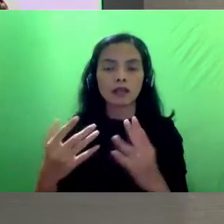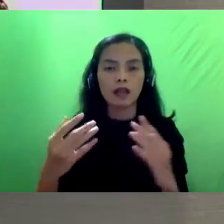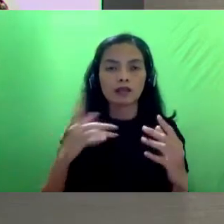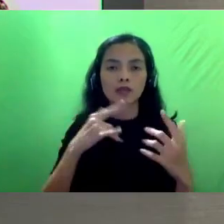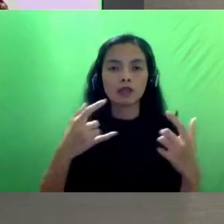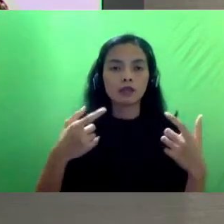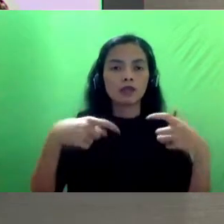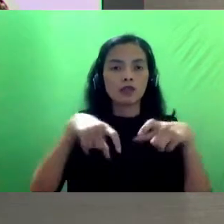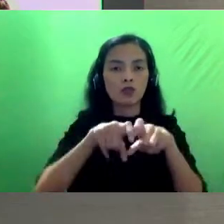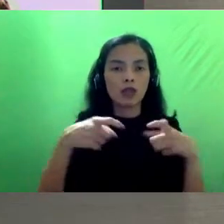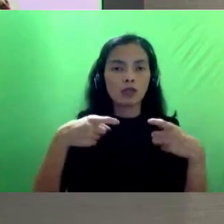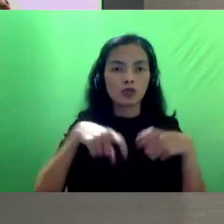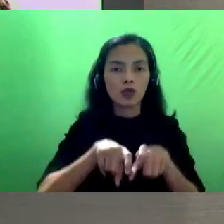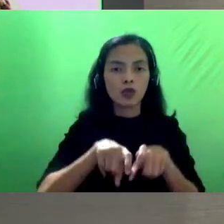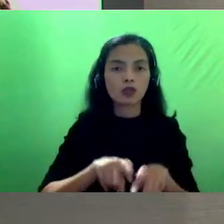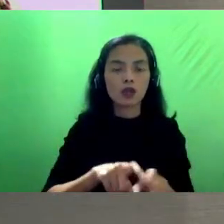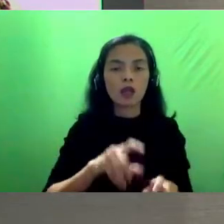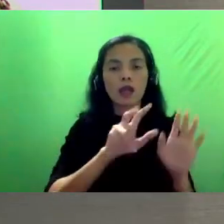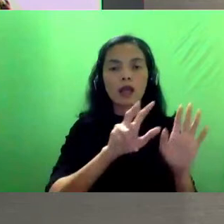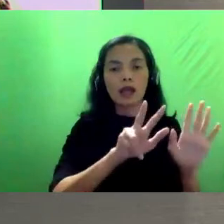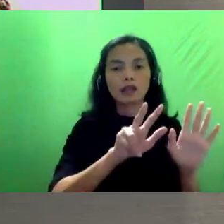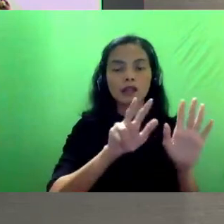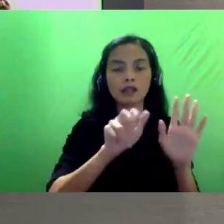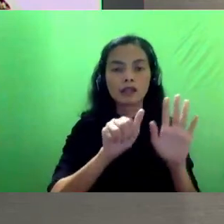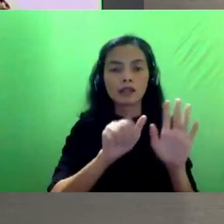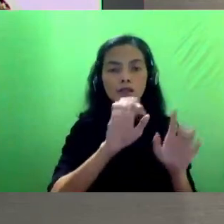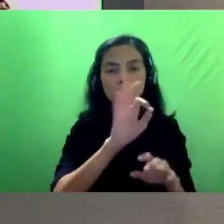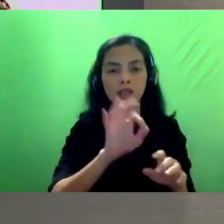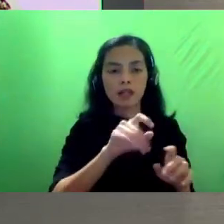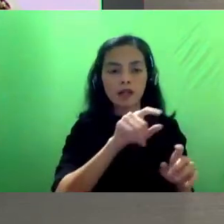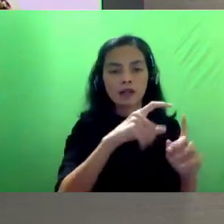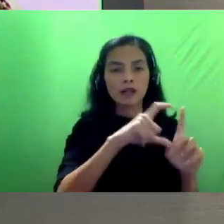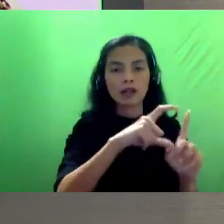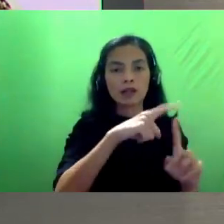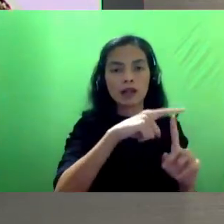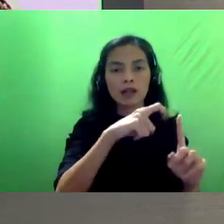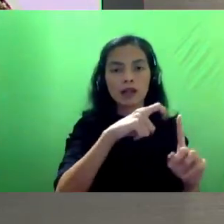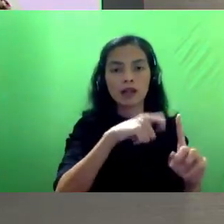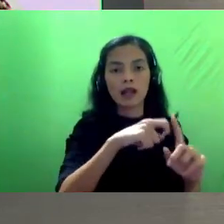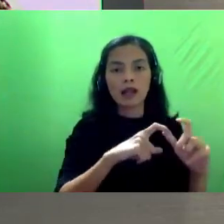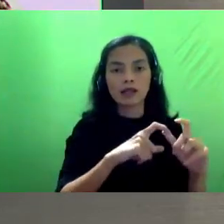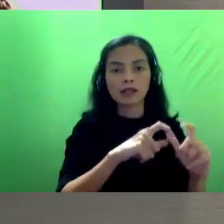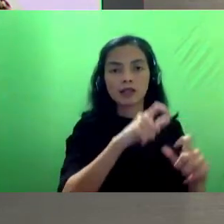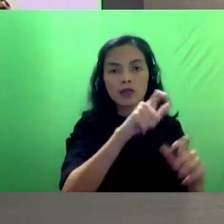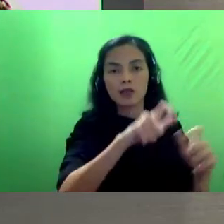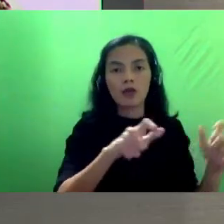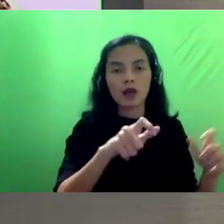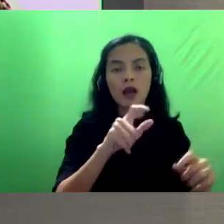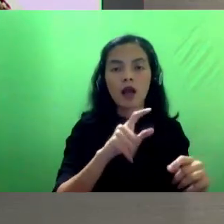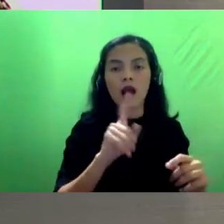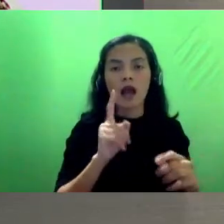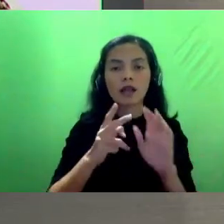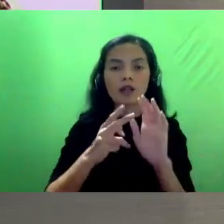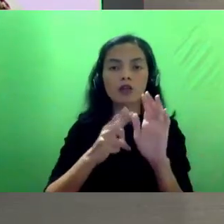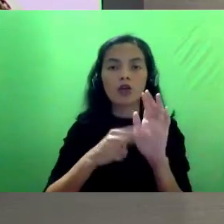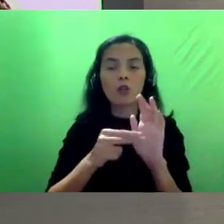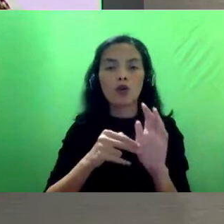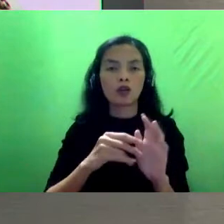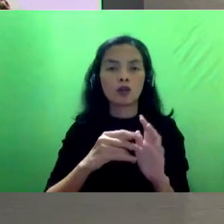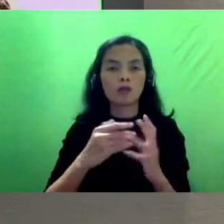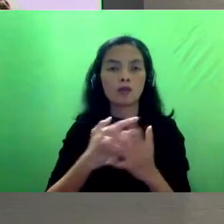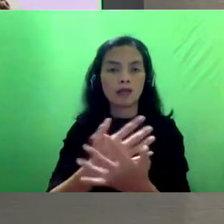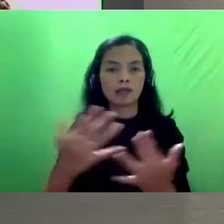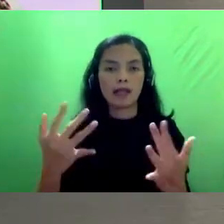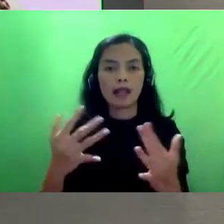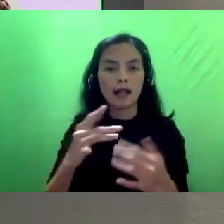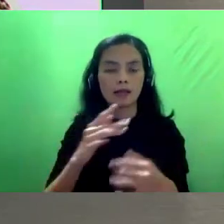DTKS, the individual at the DTKS has the Adminduk NIK. Yeah, that's